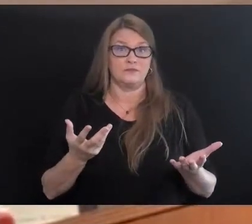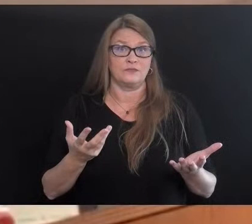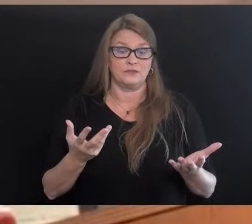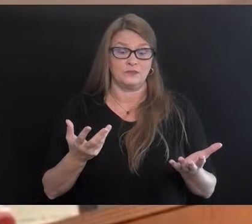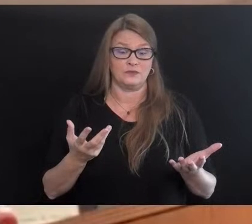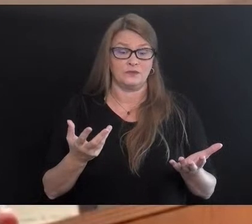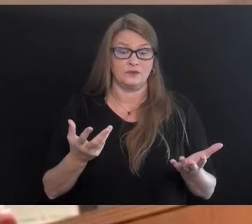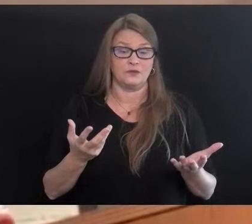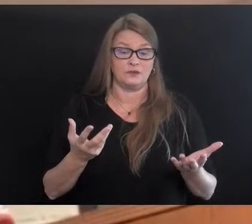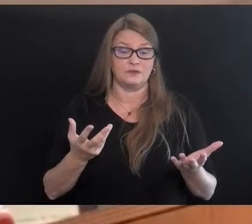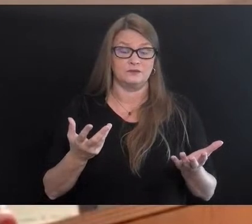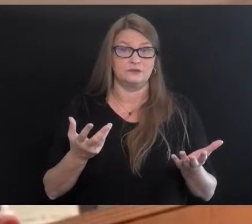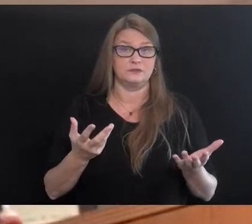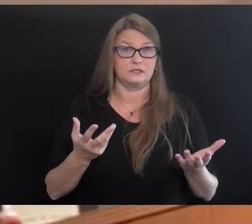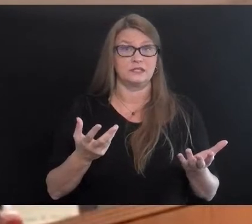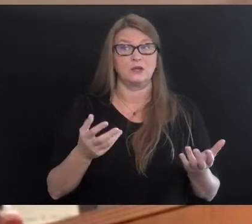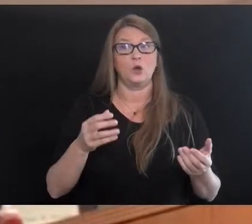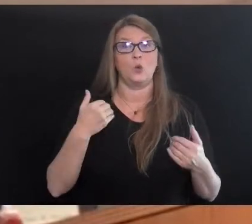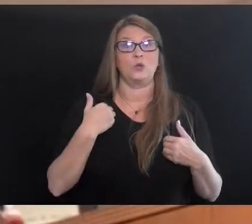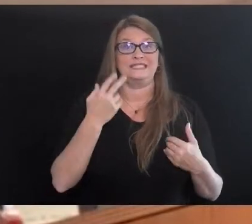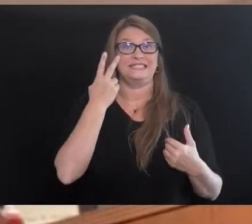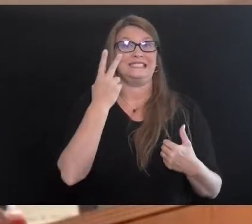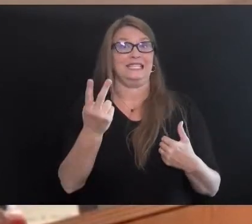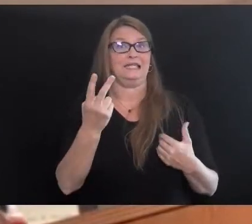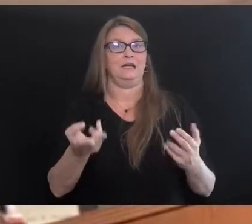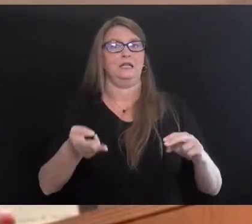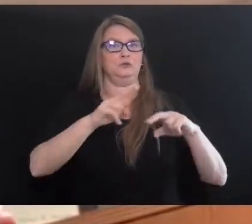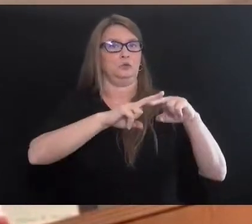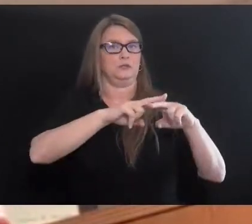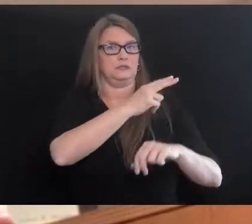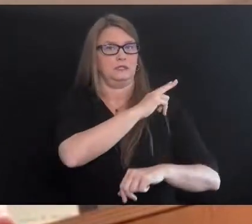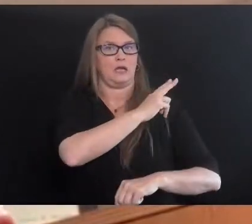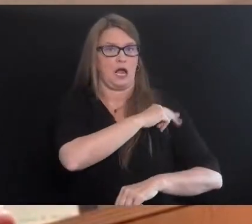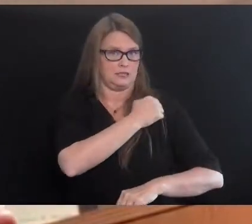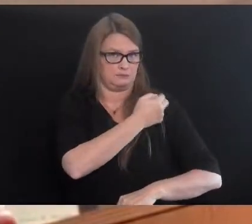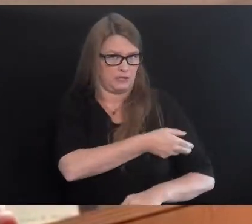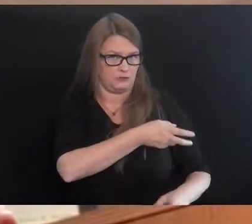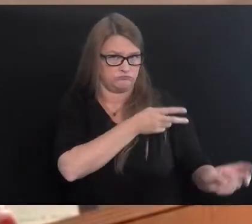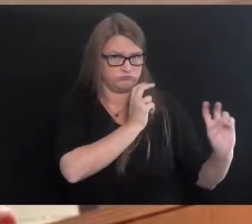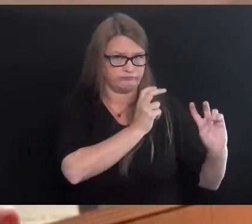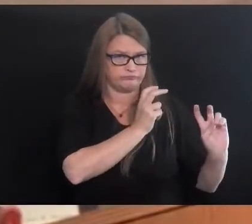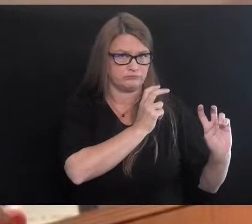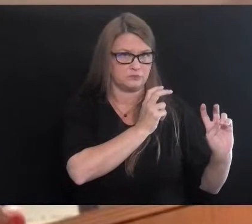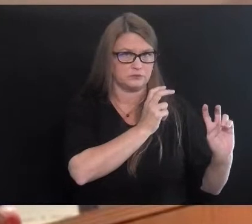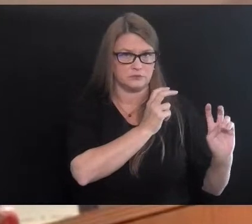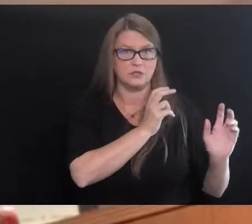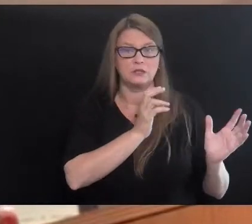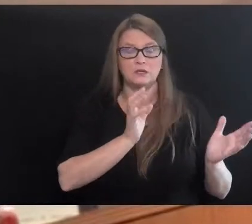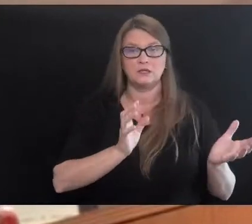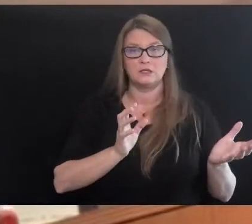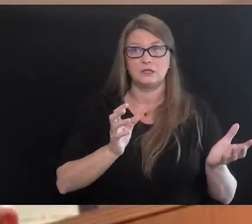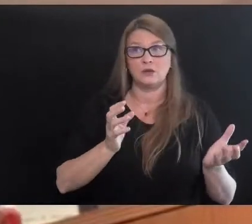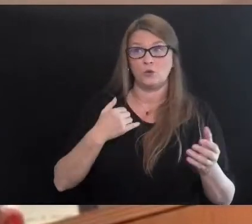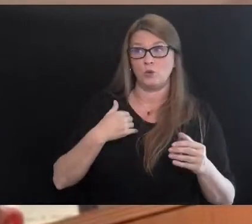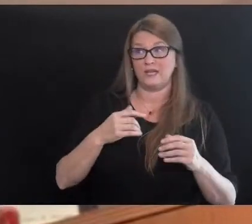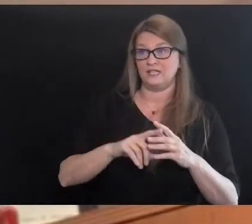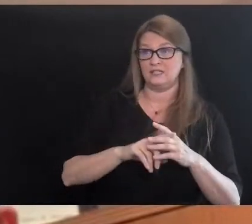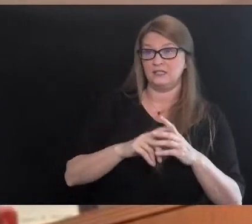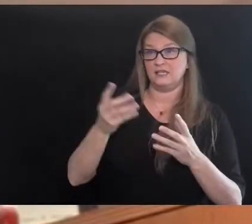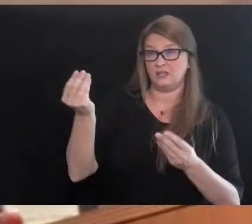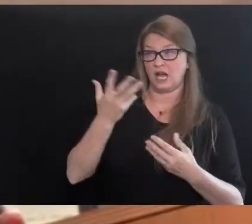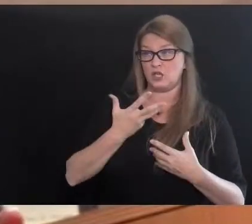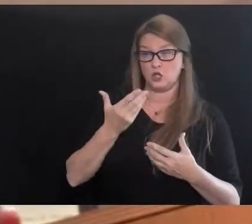brought along also with increased hospitalizations. From the time we came on the press conference, we got